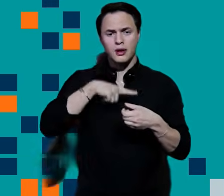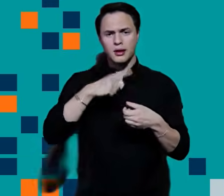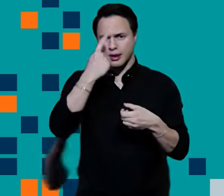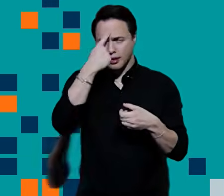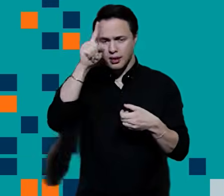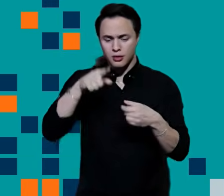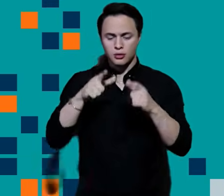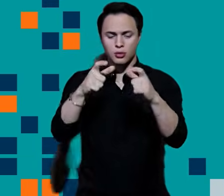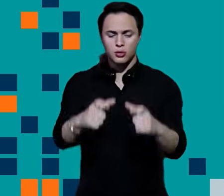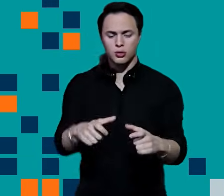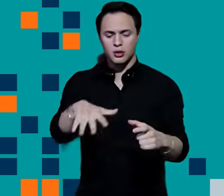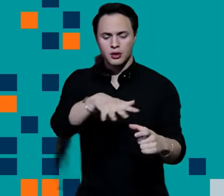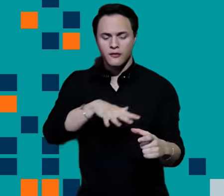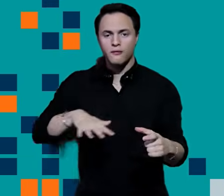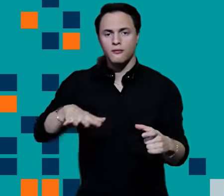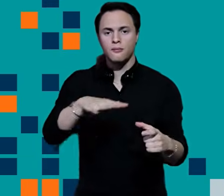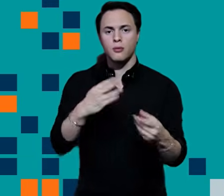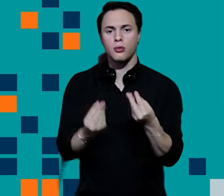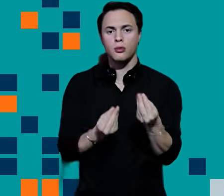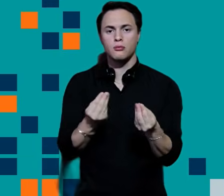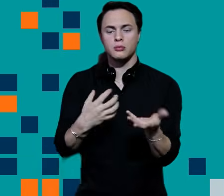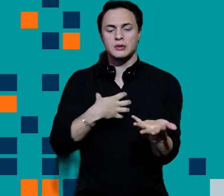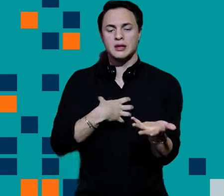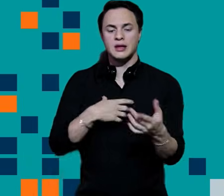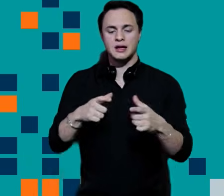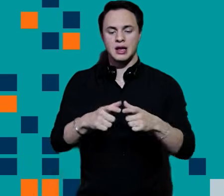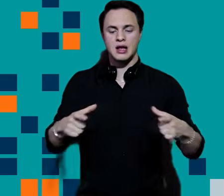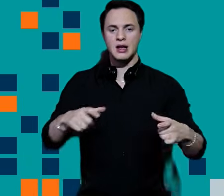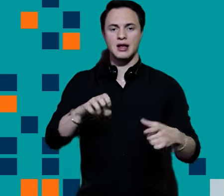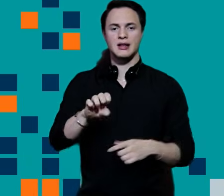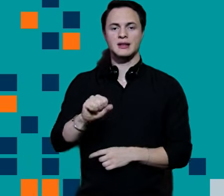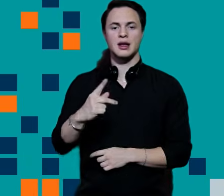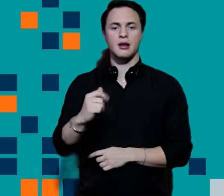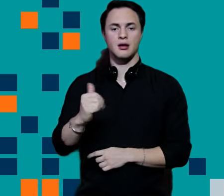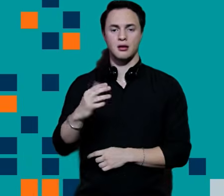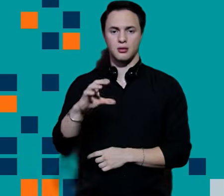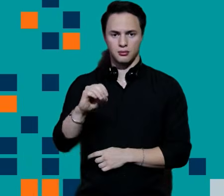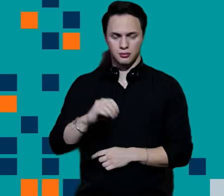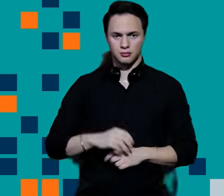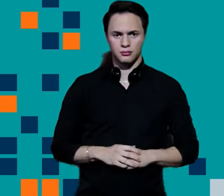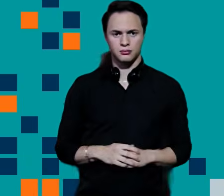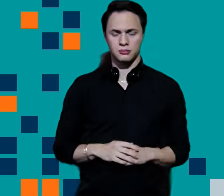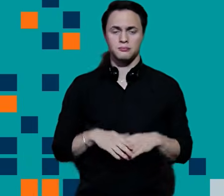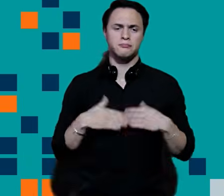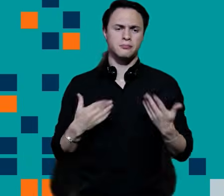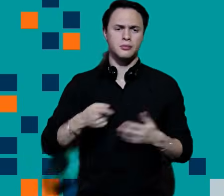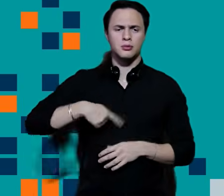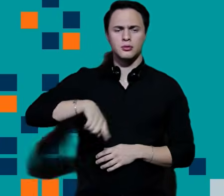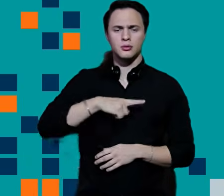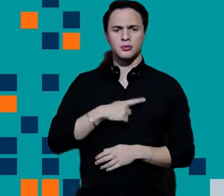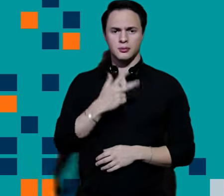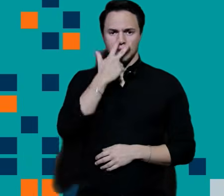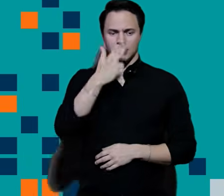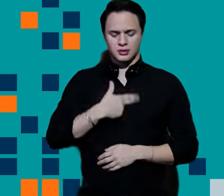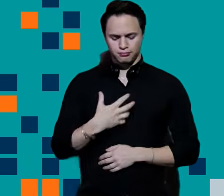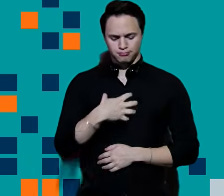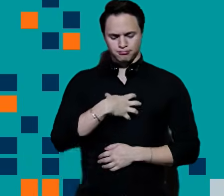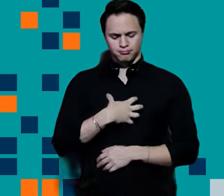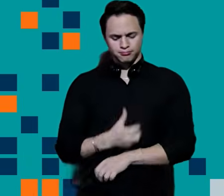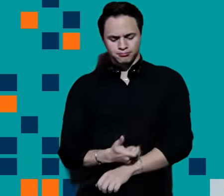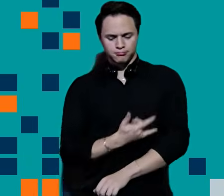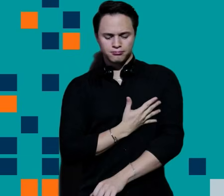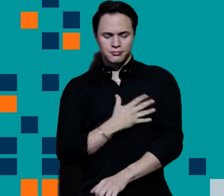place attachment theory. What is place attachment theory? What it says is that we form emotional relationships